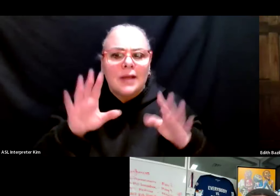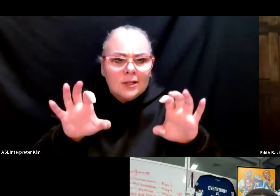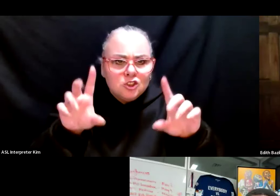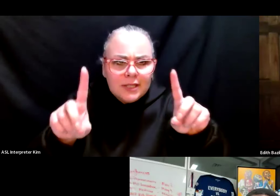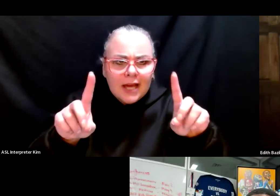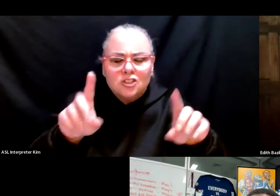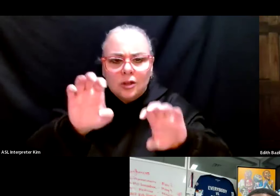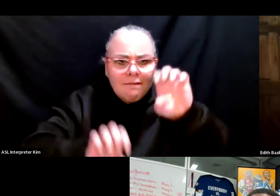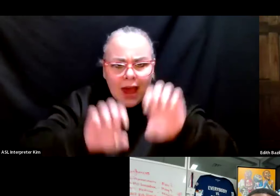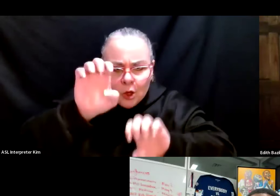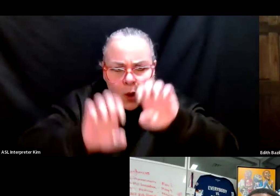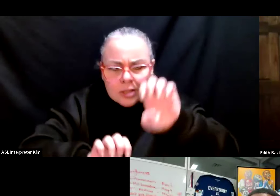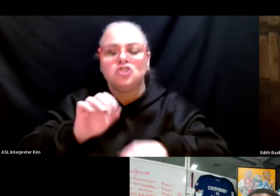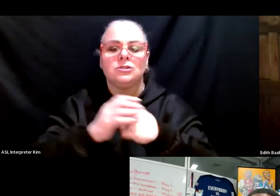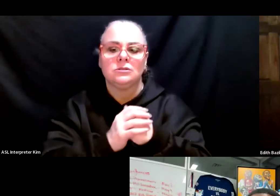psychoeducational evaluations,